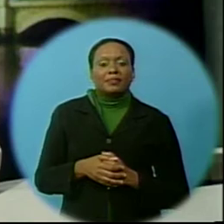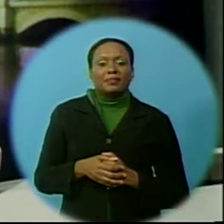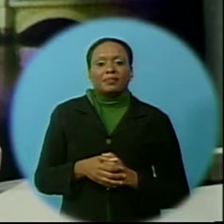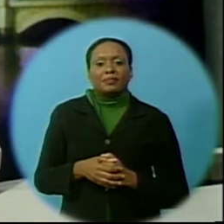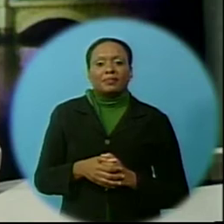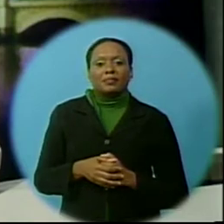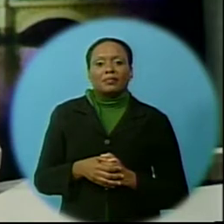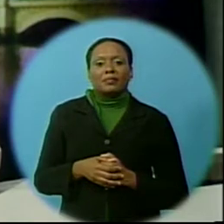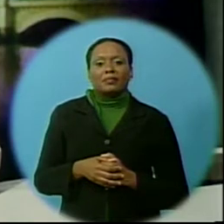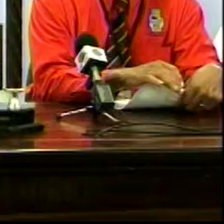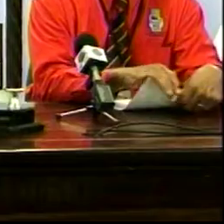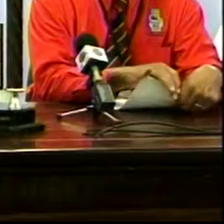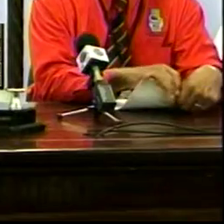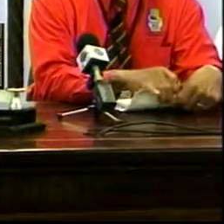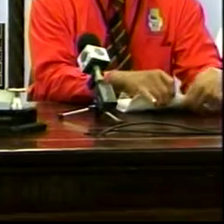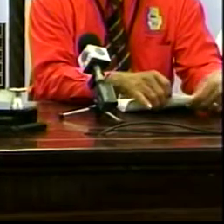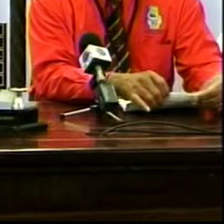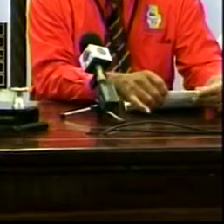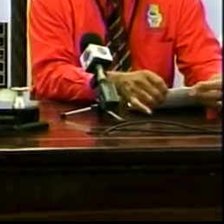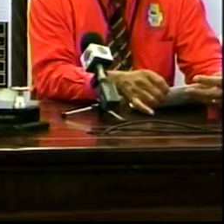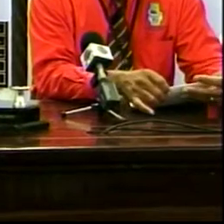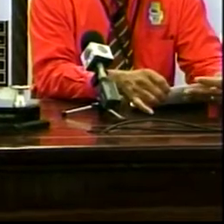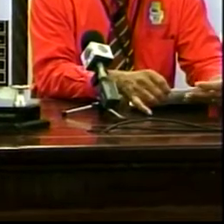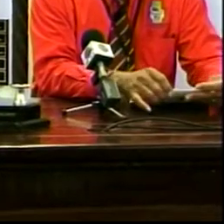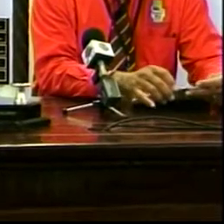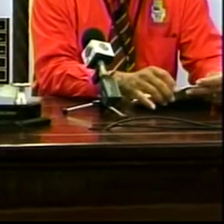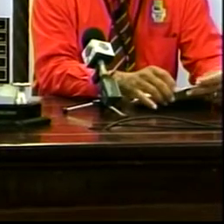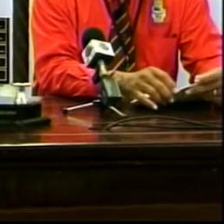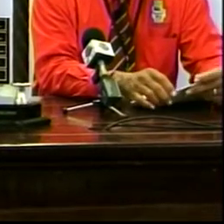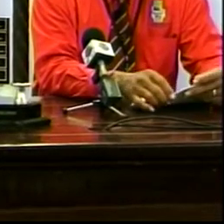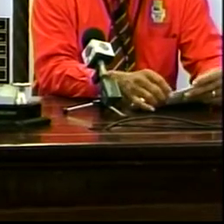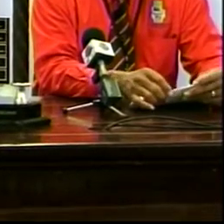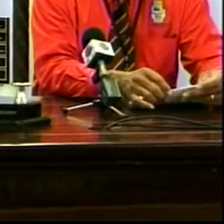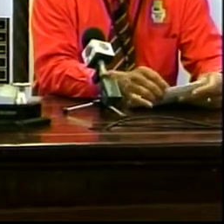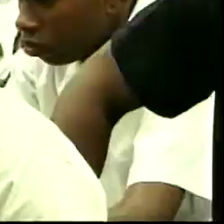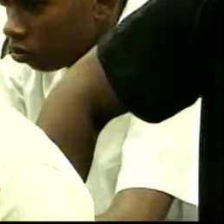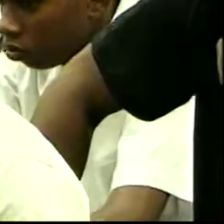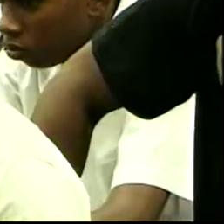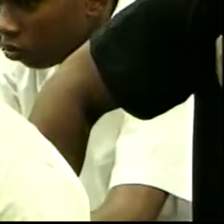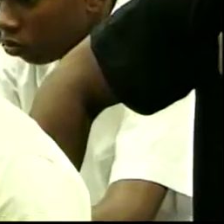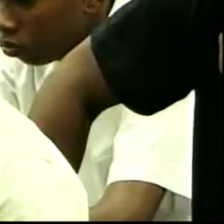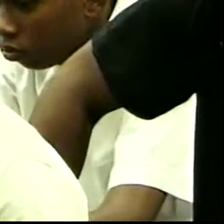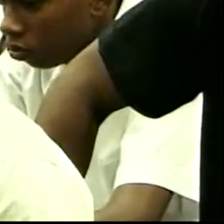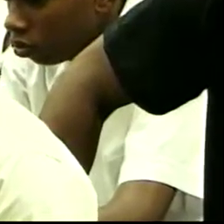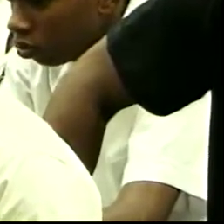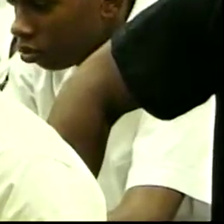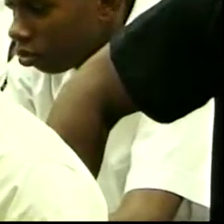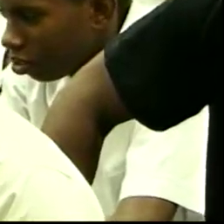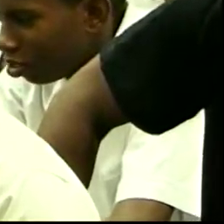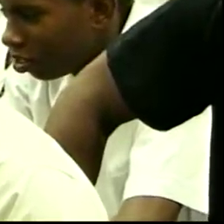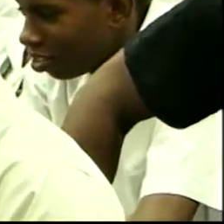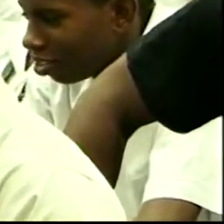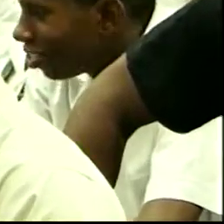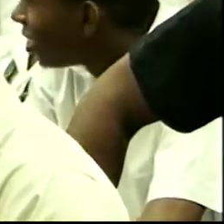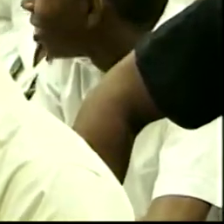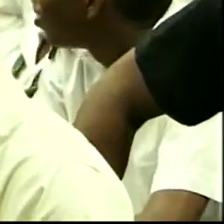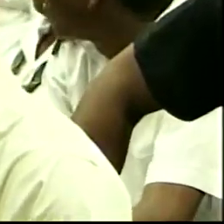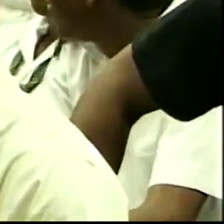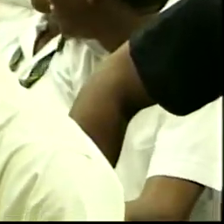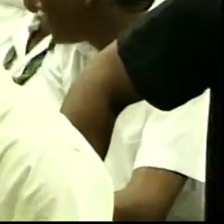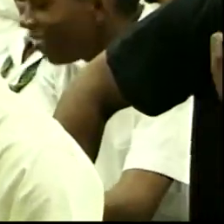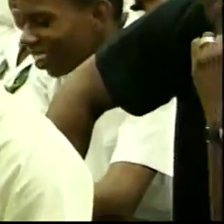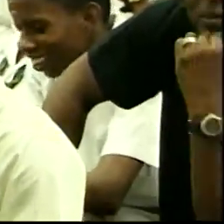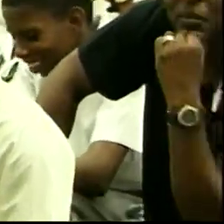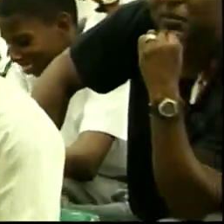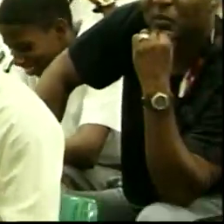the new tournament has been moved from its usual start date. And Rollins Howard, BCA Cricket Operations Manager, says it's one of the developments coming